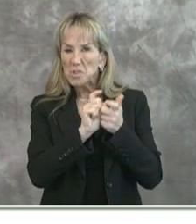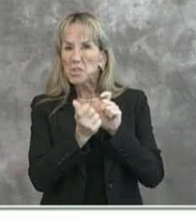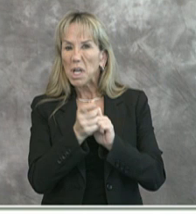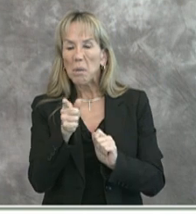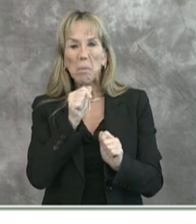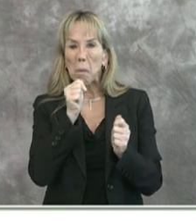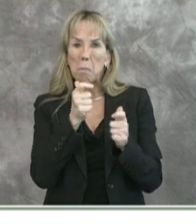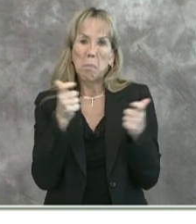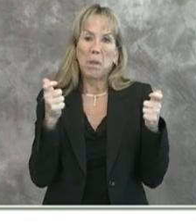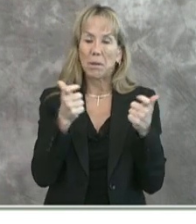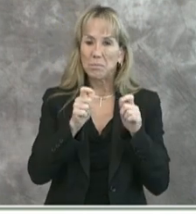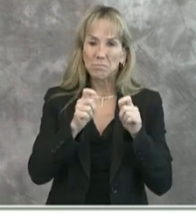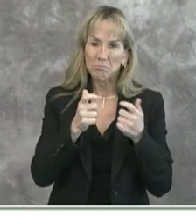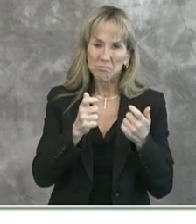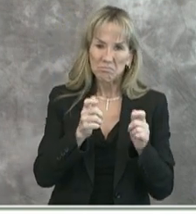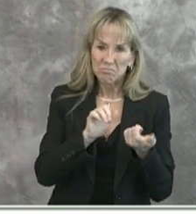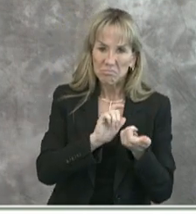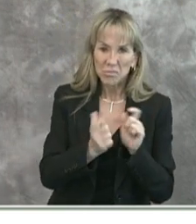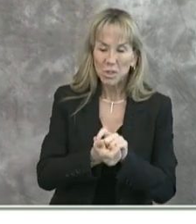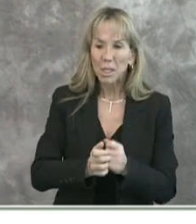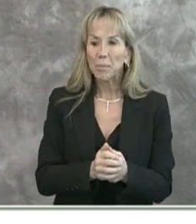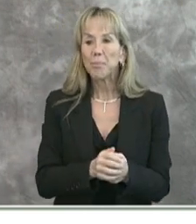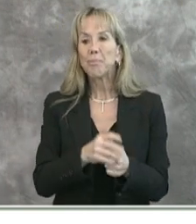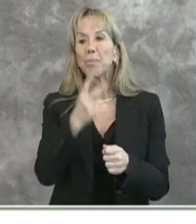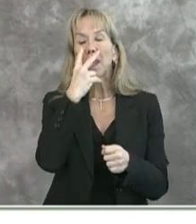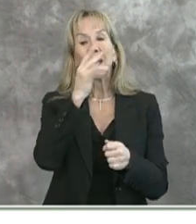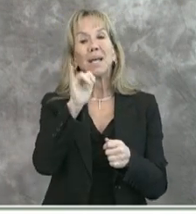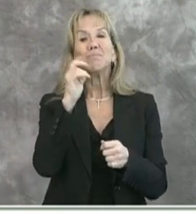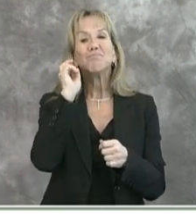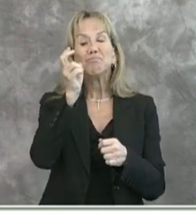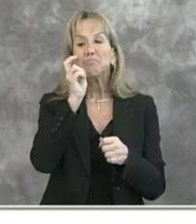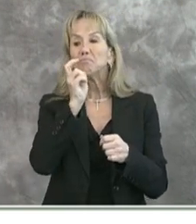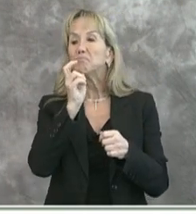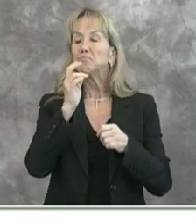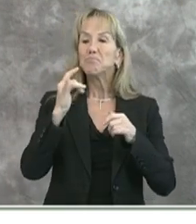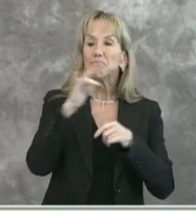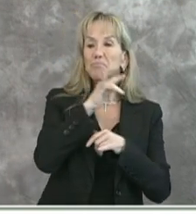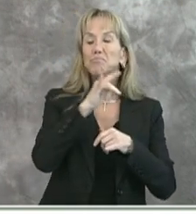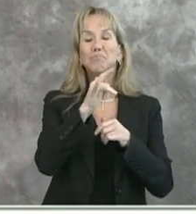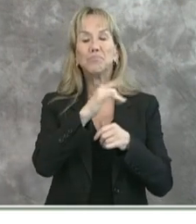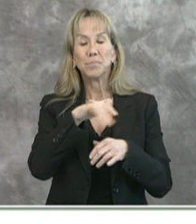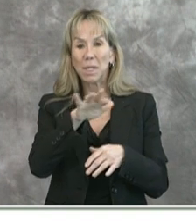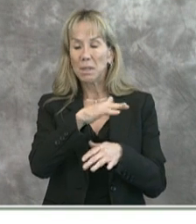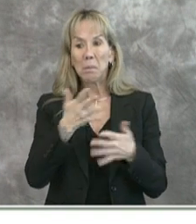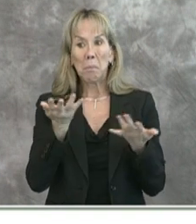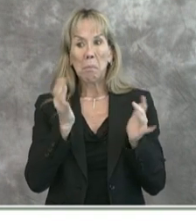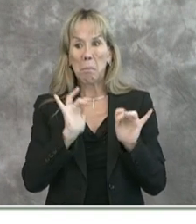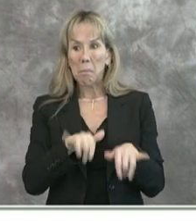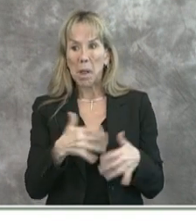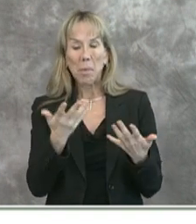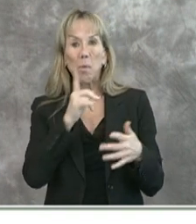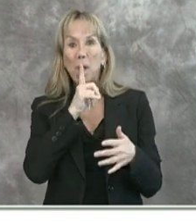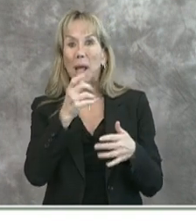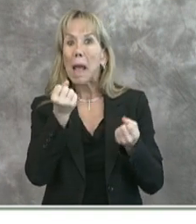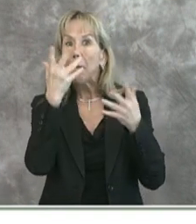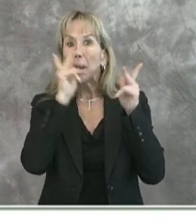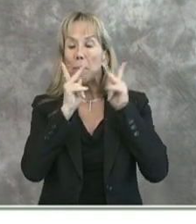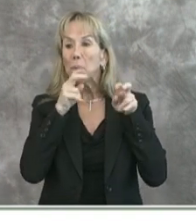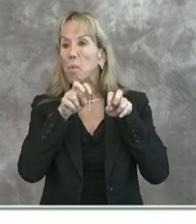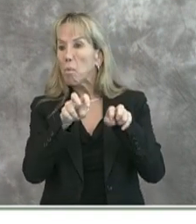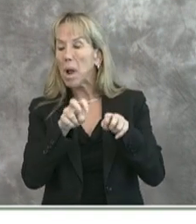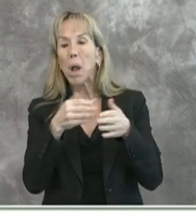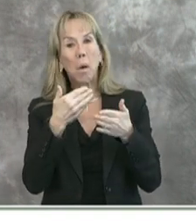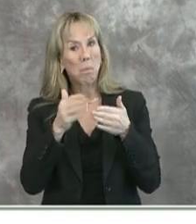significant. Transit stations, a little bit of a change there. I will tell you our ridership numbers have not changed significantly, so that